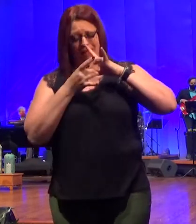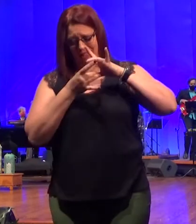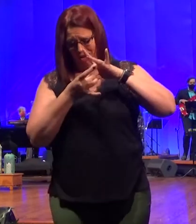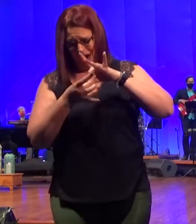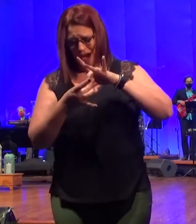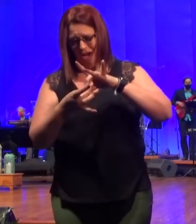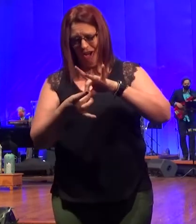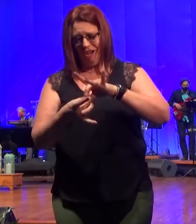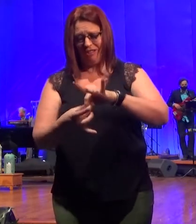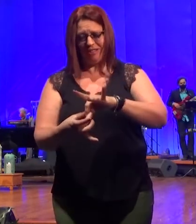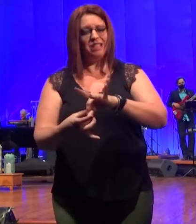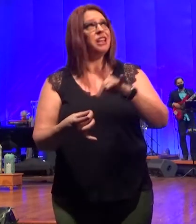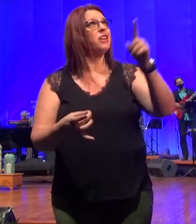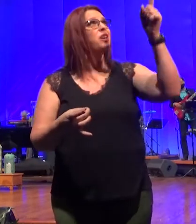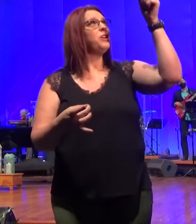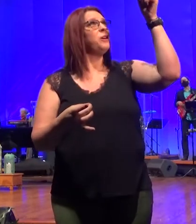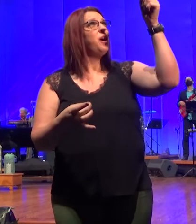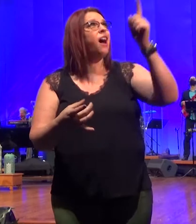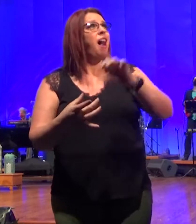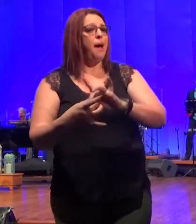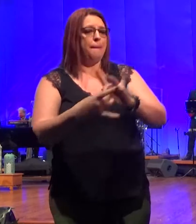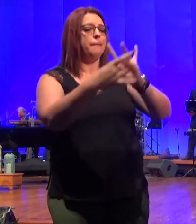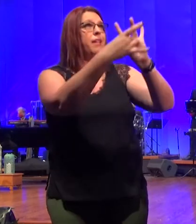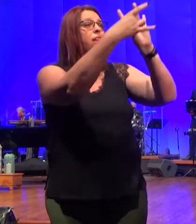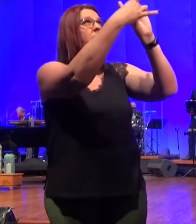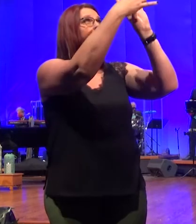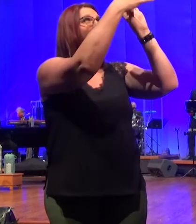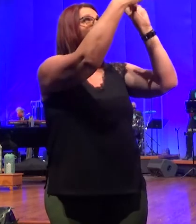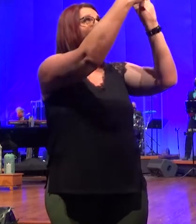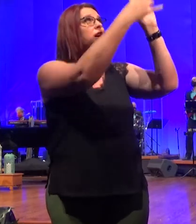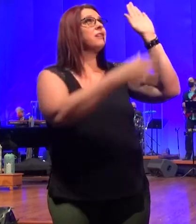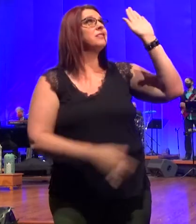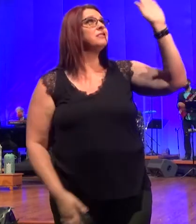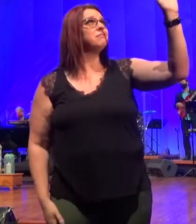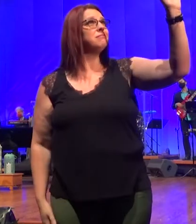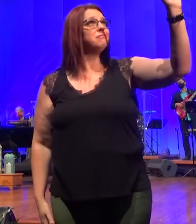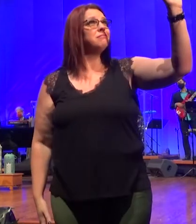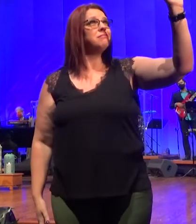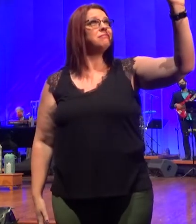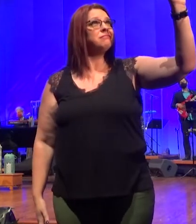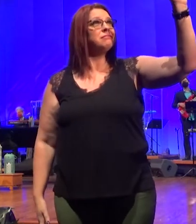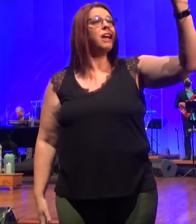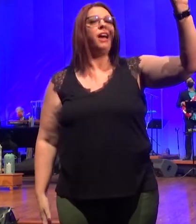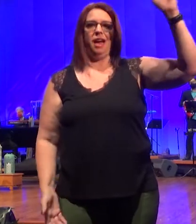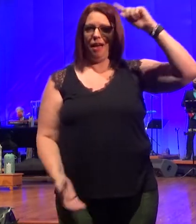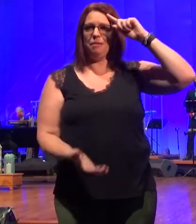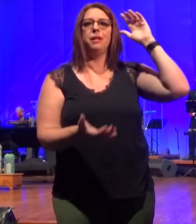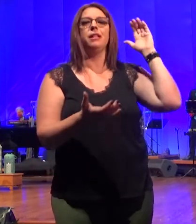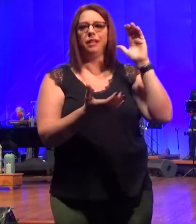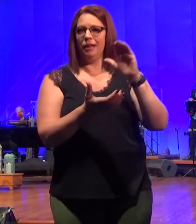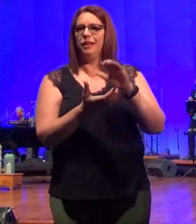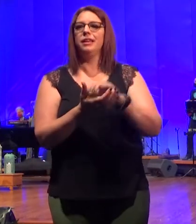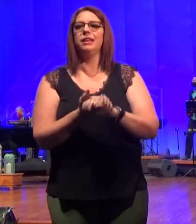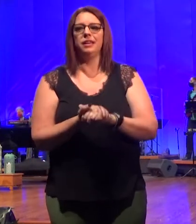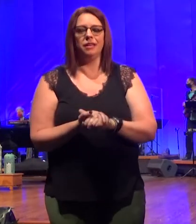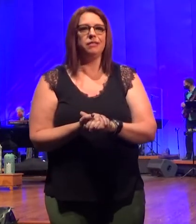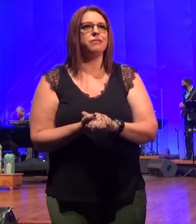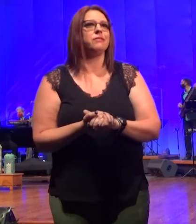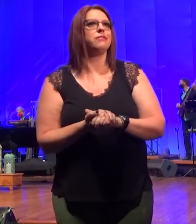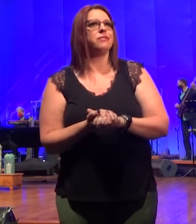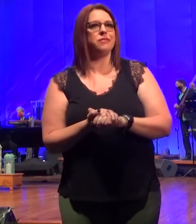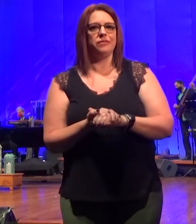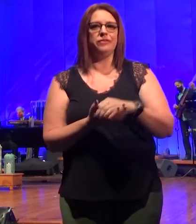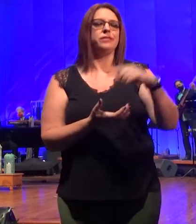don't belong, oh, you say I'm yours. And I